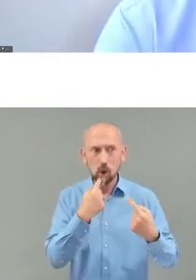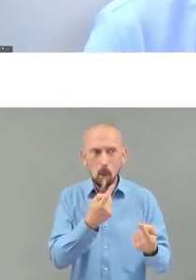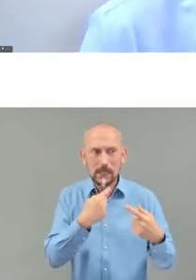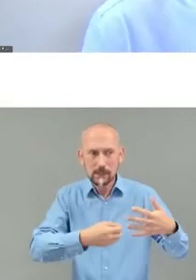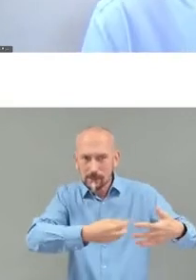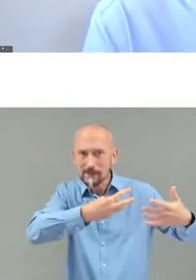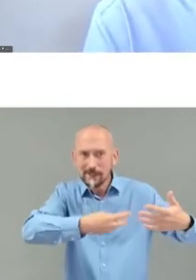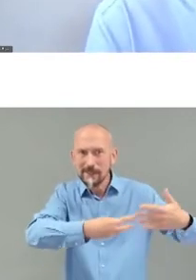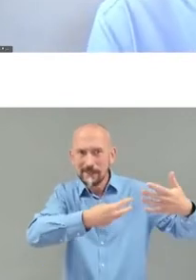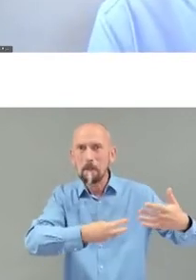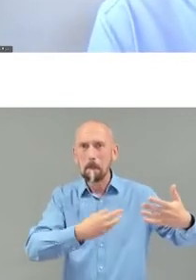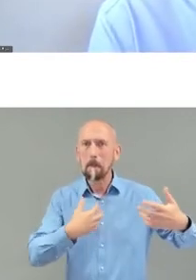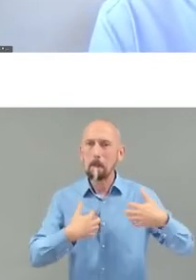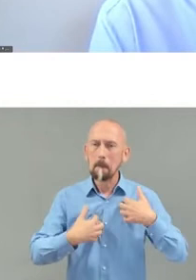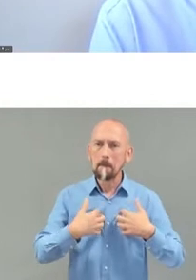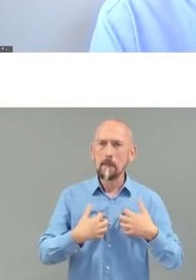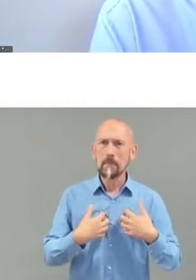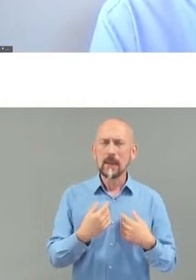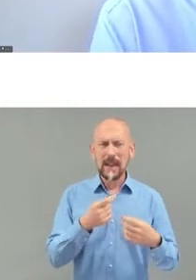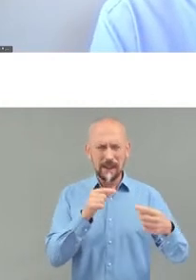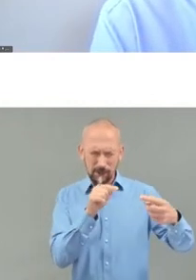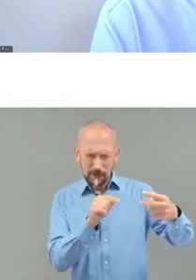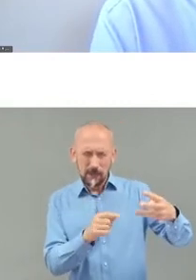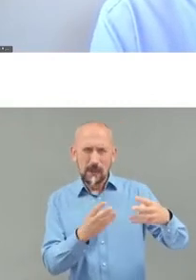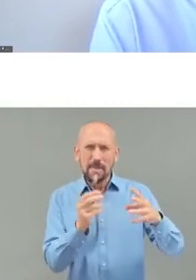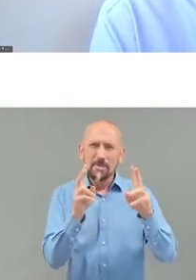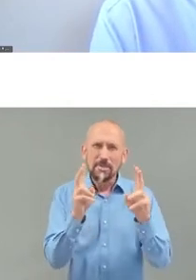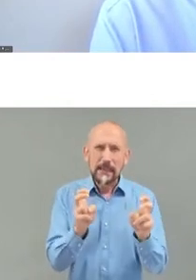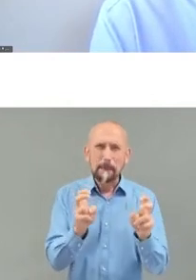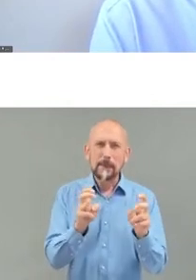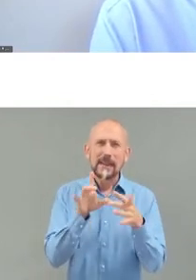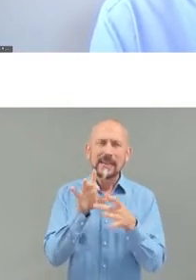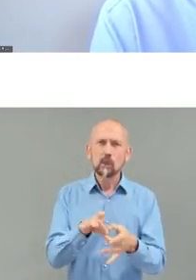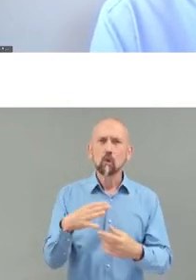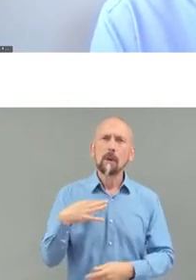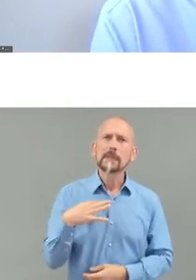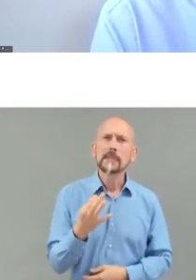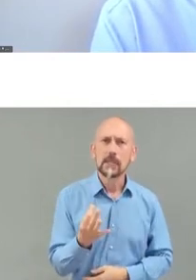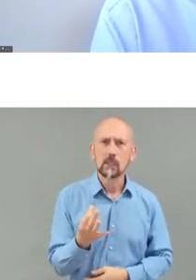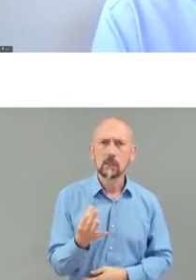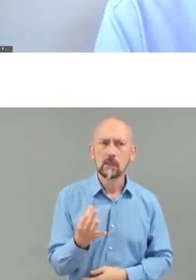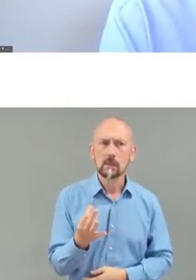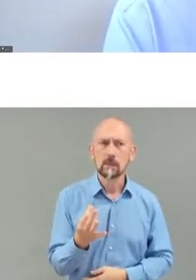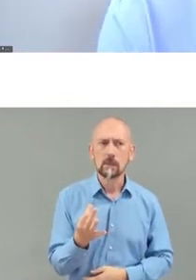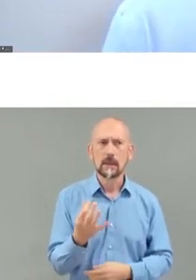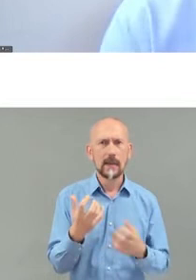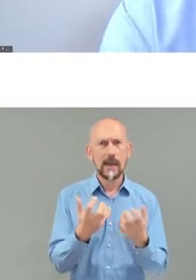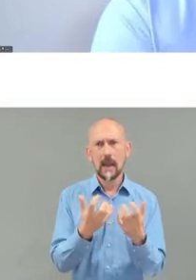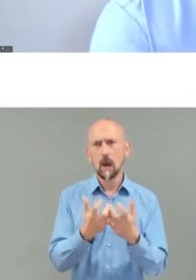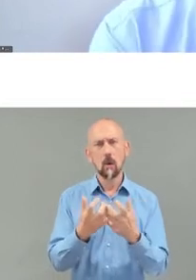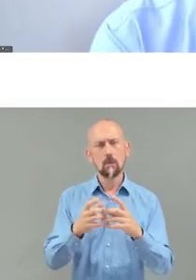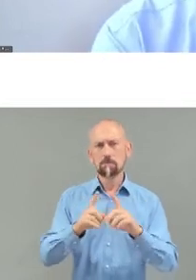up on is there was a sort of theme of questions talking about representation from a range of people from racial and